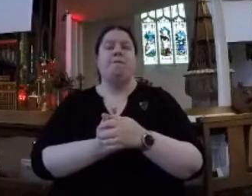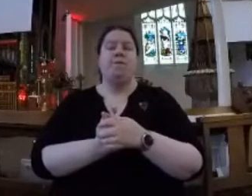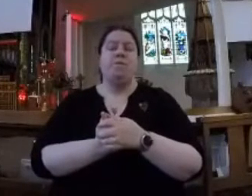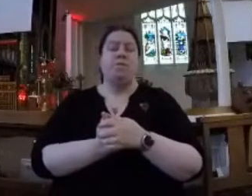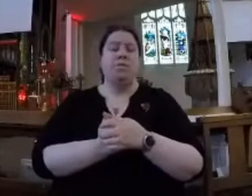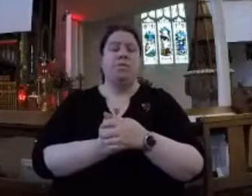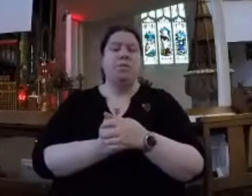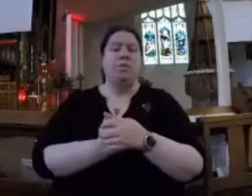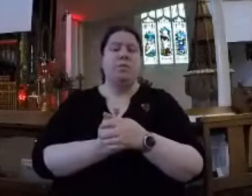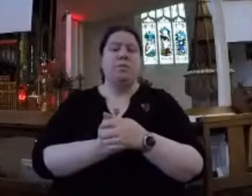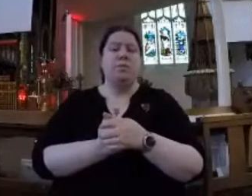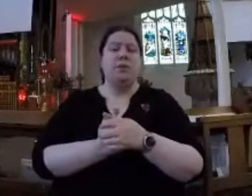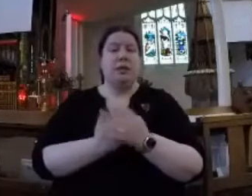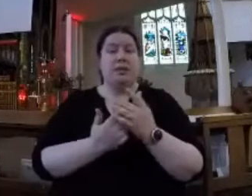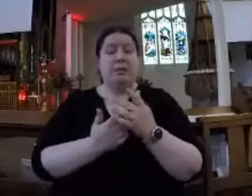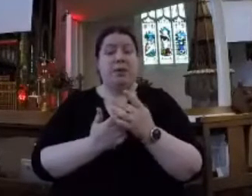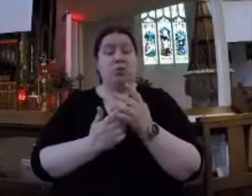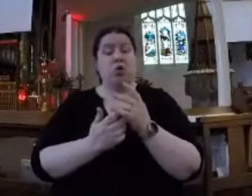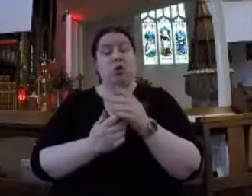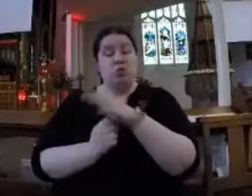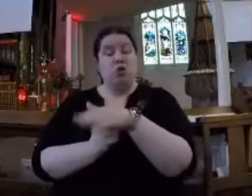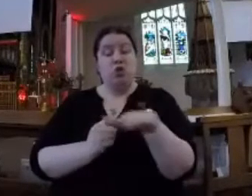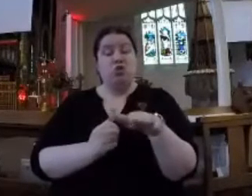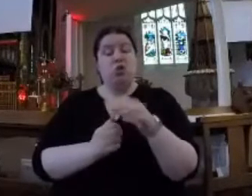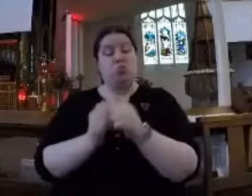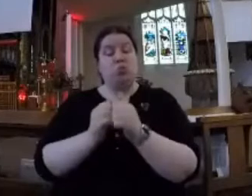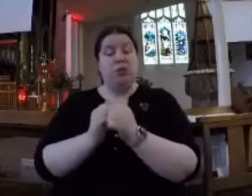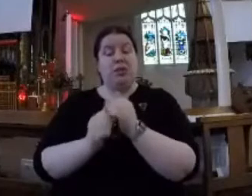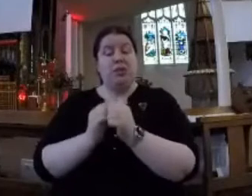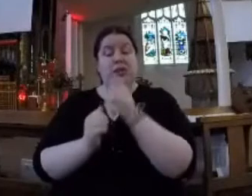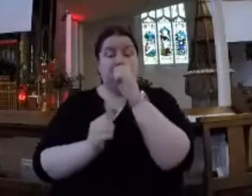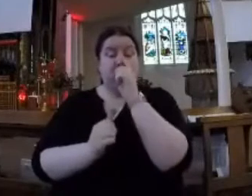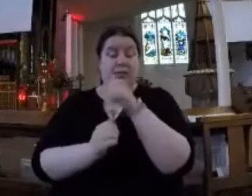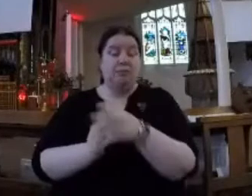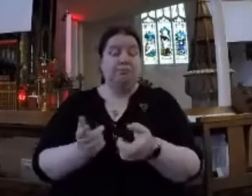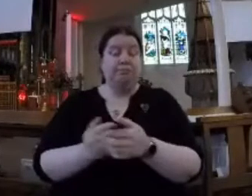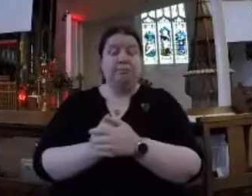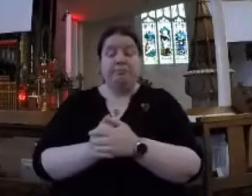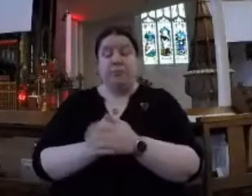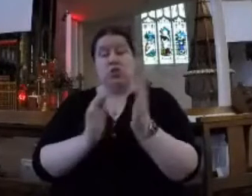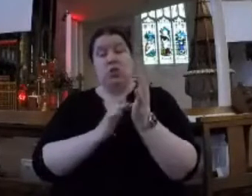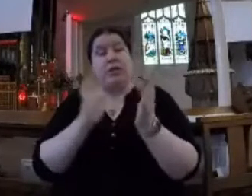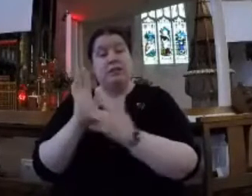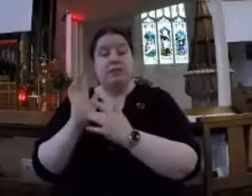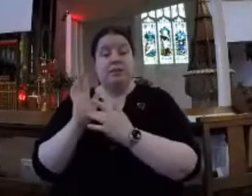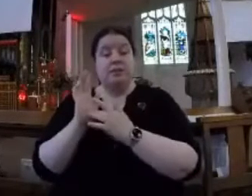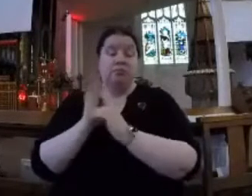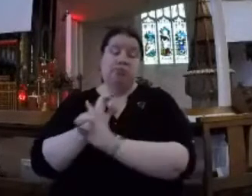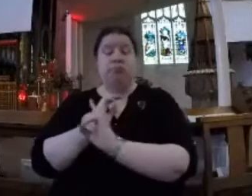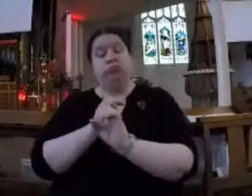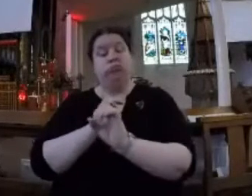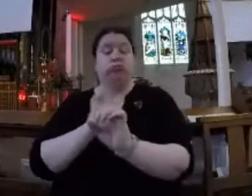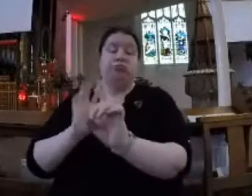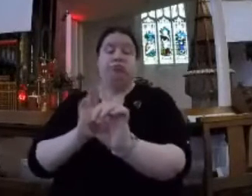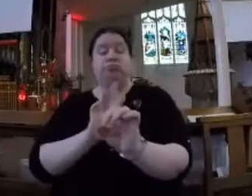It's about some siblings again. Mary and Martha. As Jesus and his disciples were on their way, he came to a village